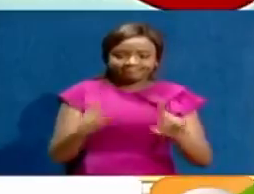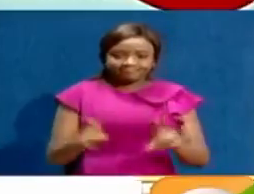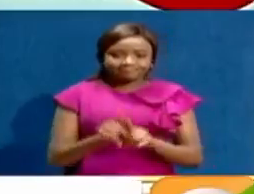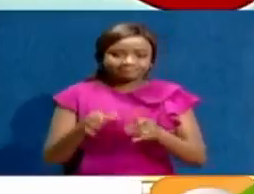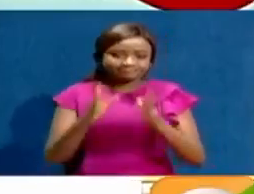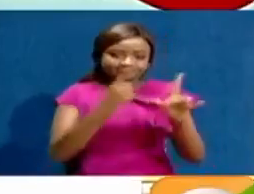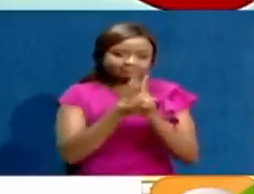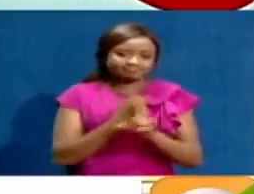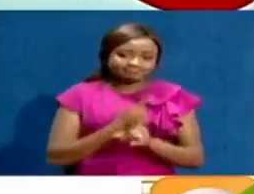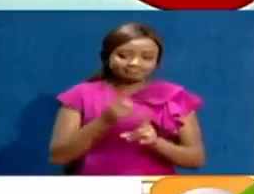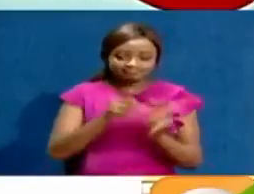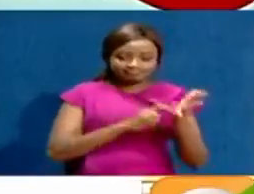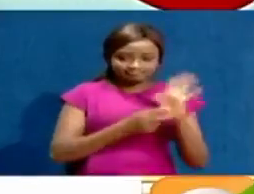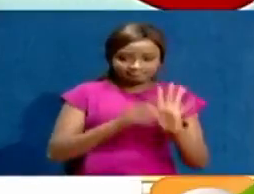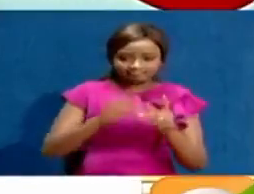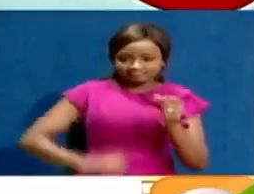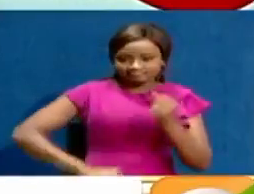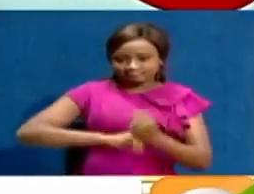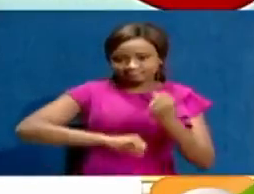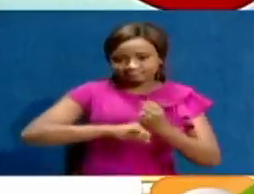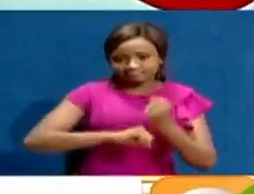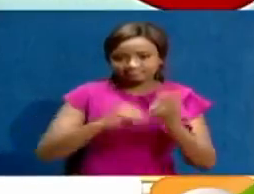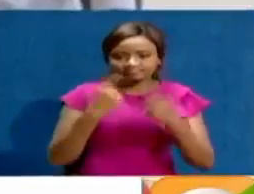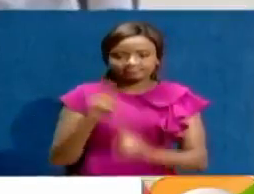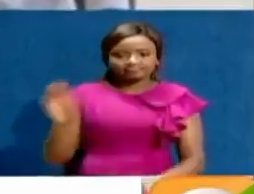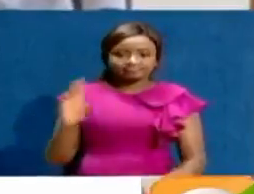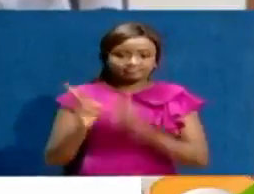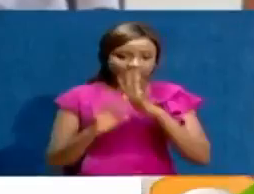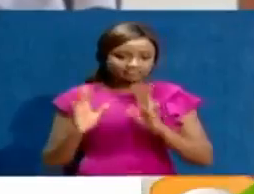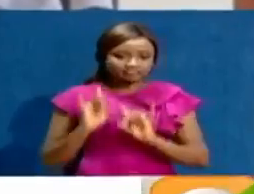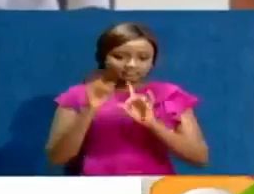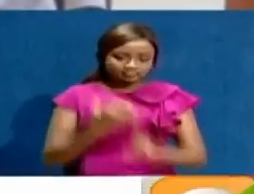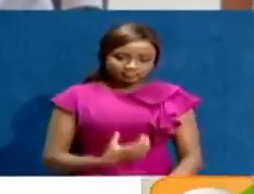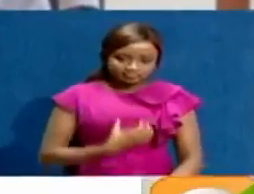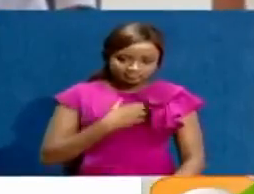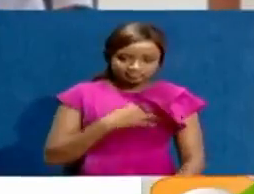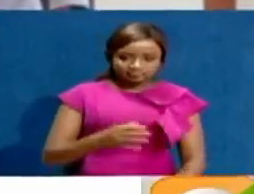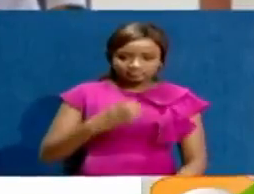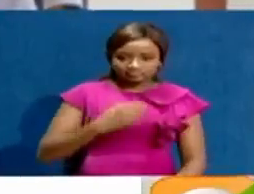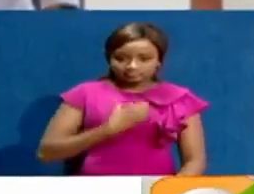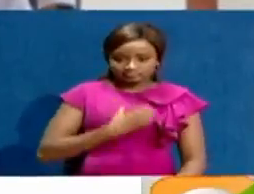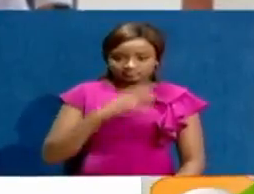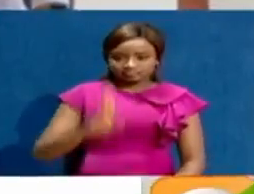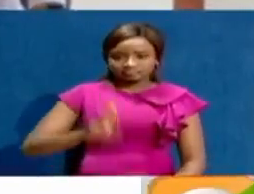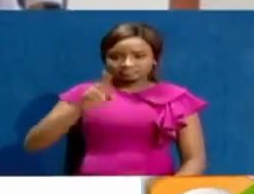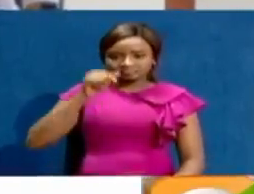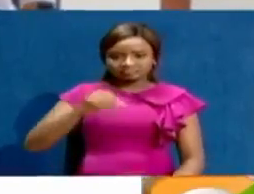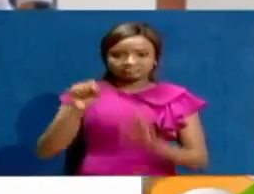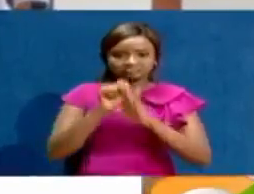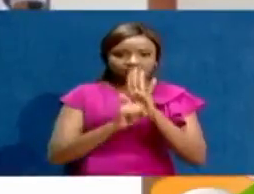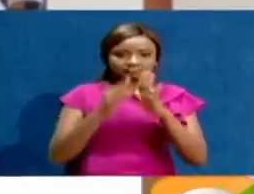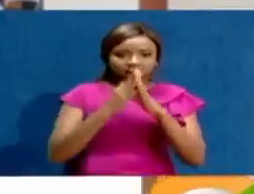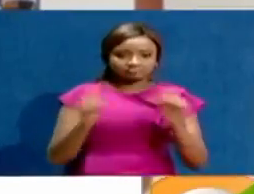as some of the projects it is keen to support. Now, the minister, who paid a courtesy call to President Uhuru Kenyatta at State House today,